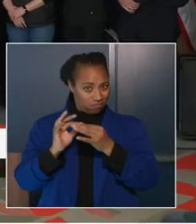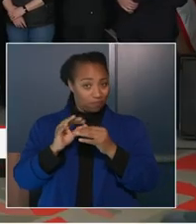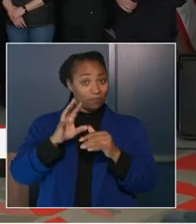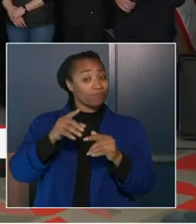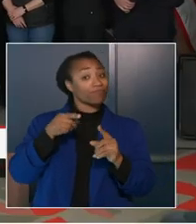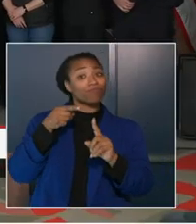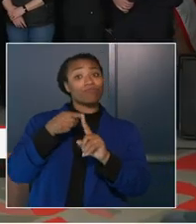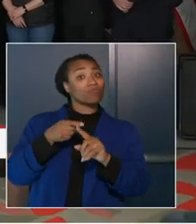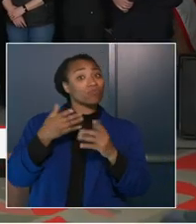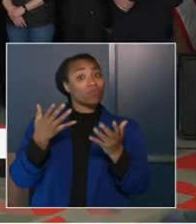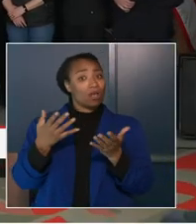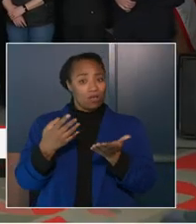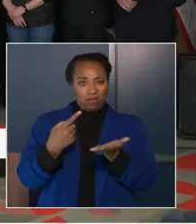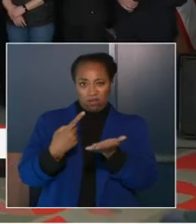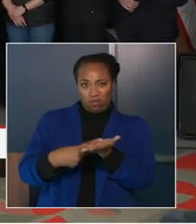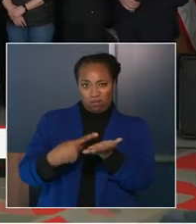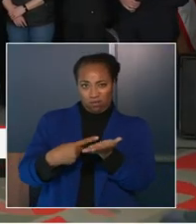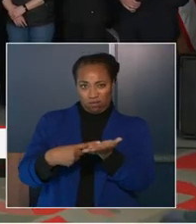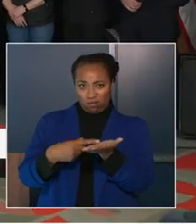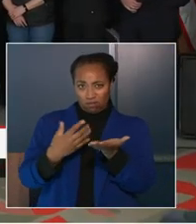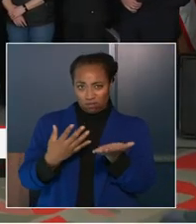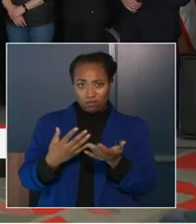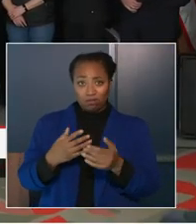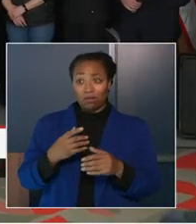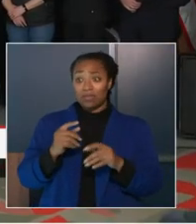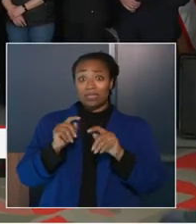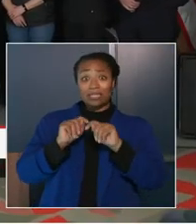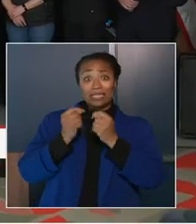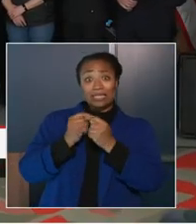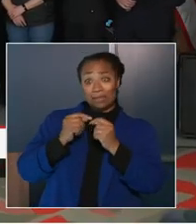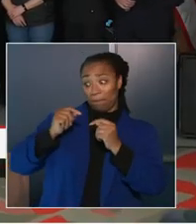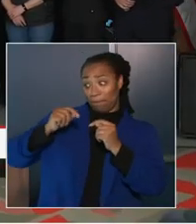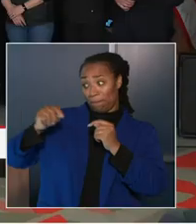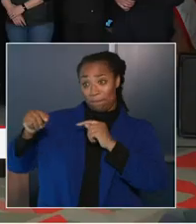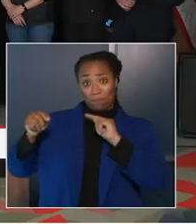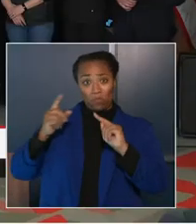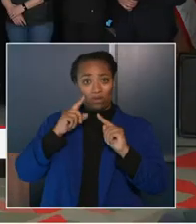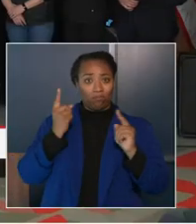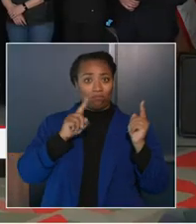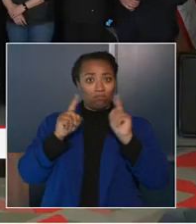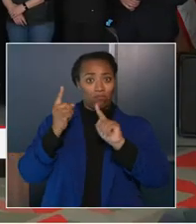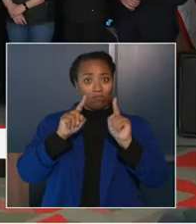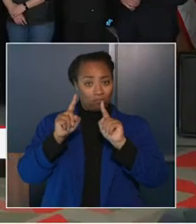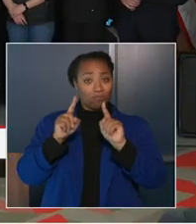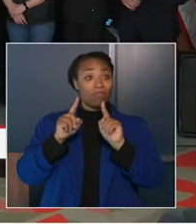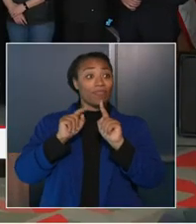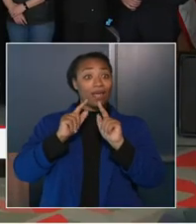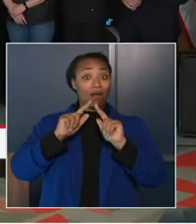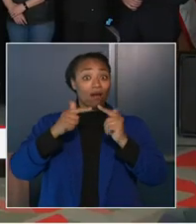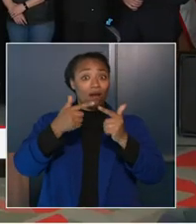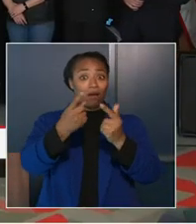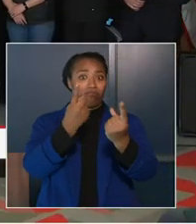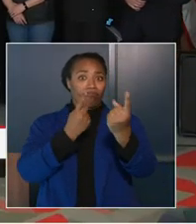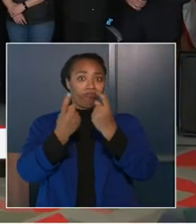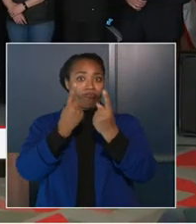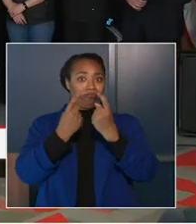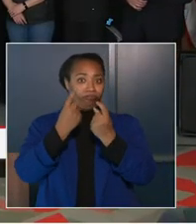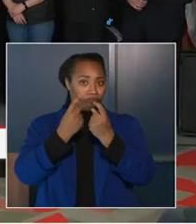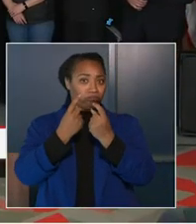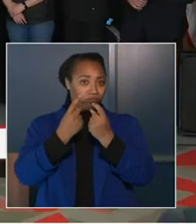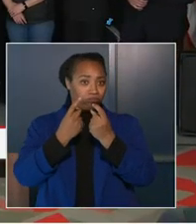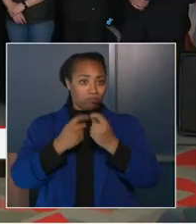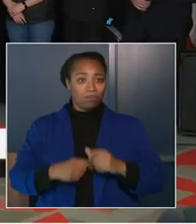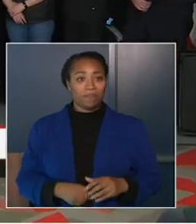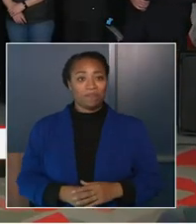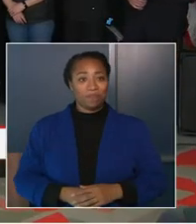be available to answer your questions, including City Administrator Kevin Donahue, Director Clint